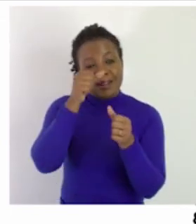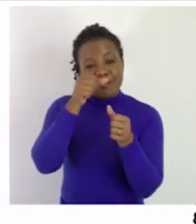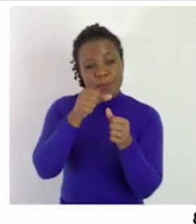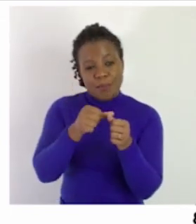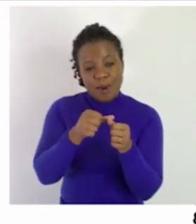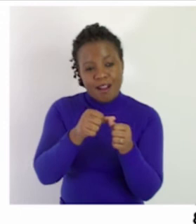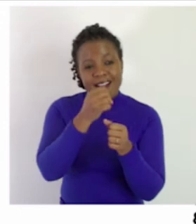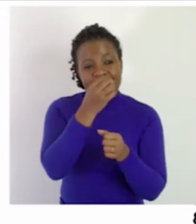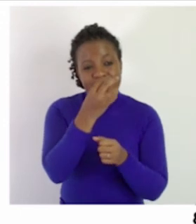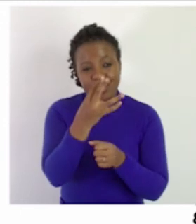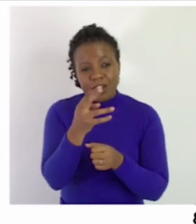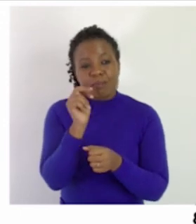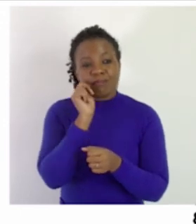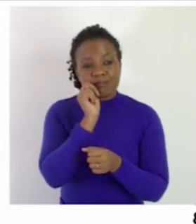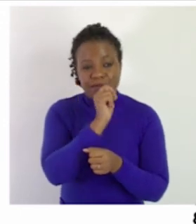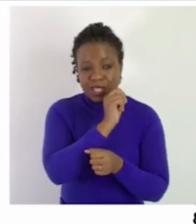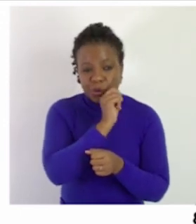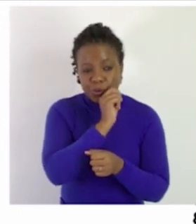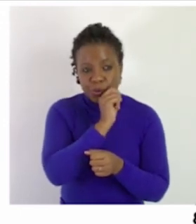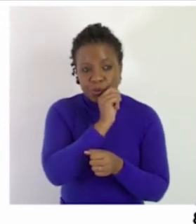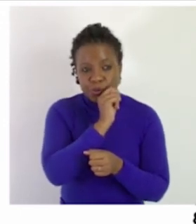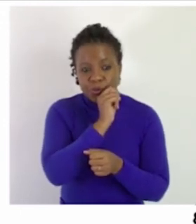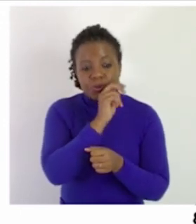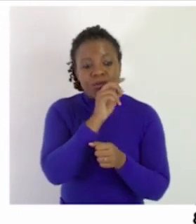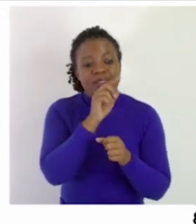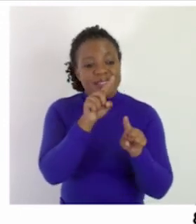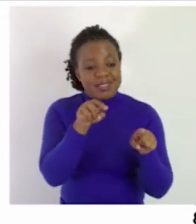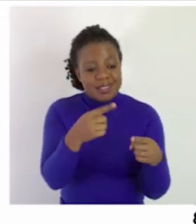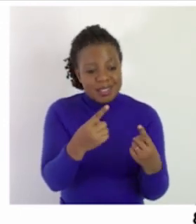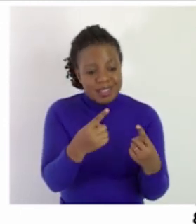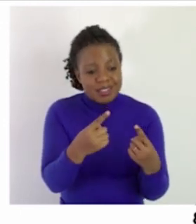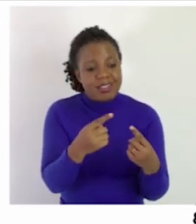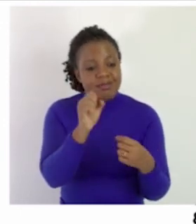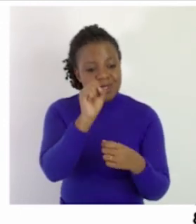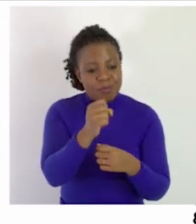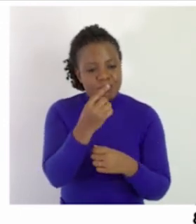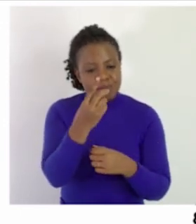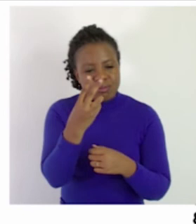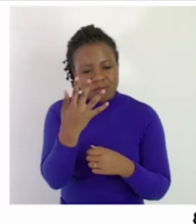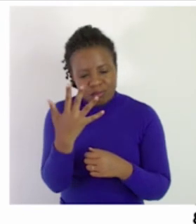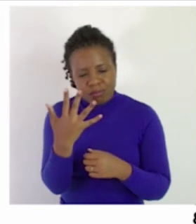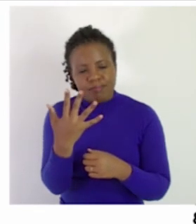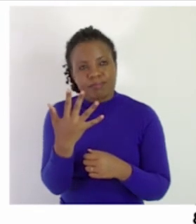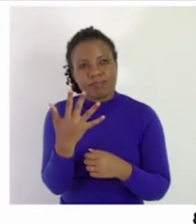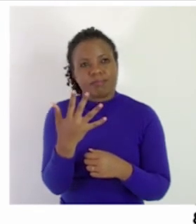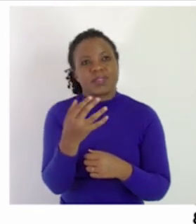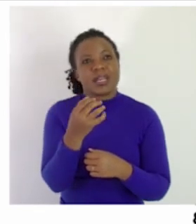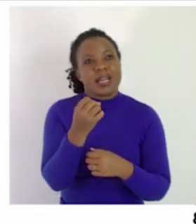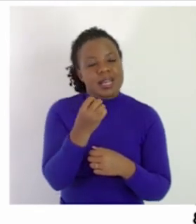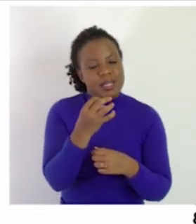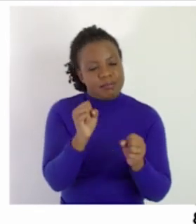said countable are the things that you can count 1, 2, 3, 4, 5, etc. And